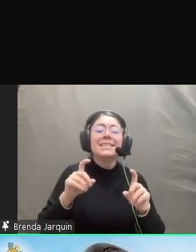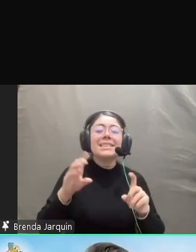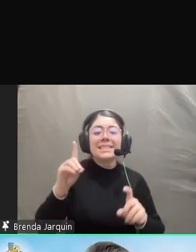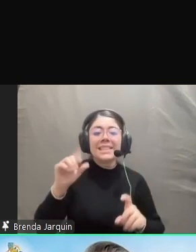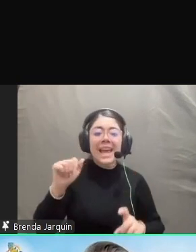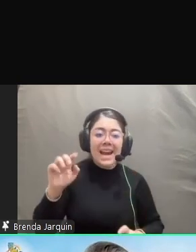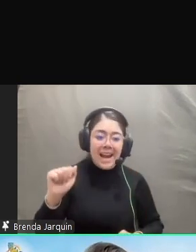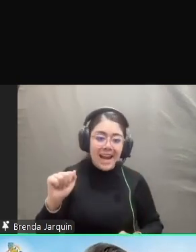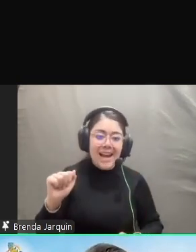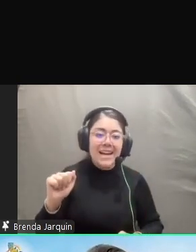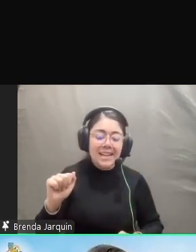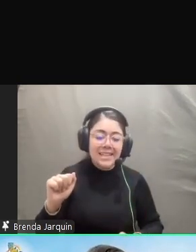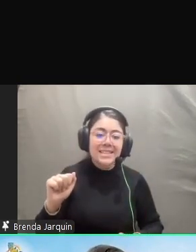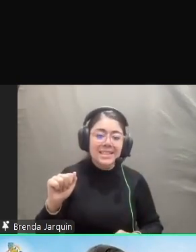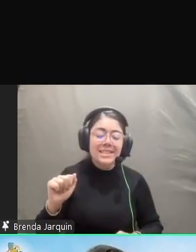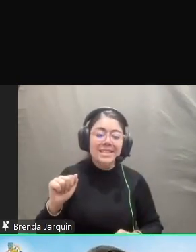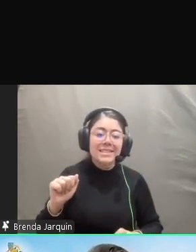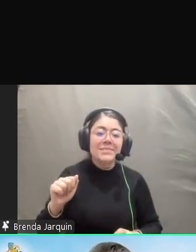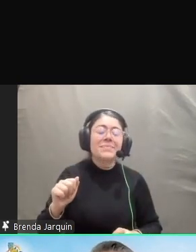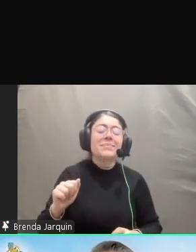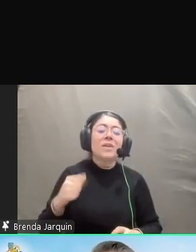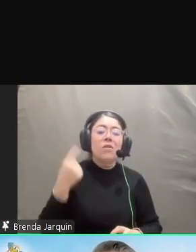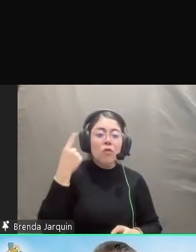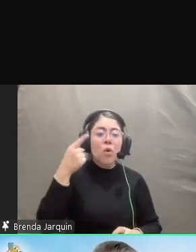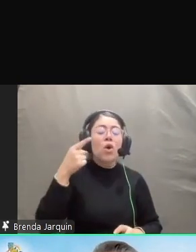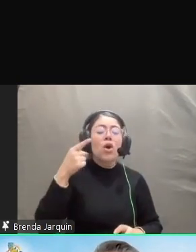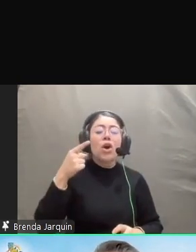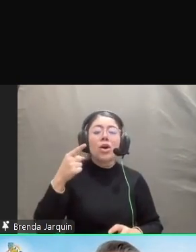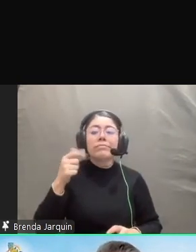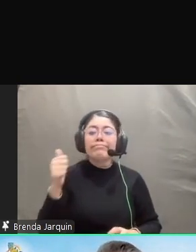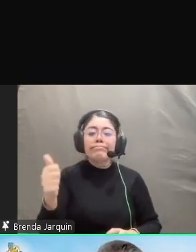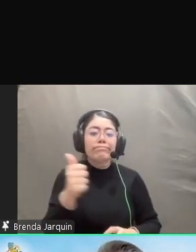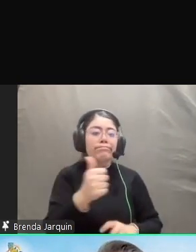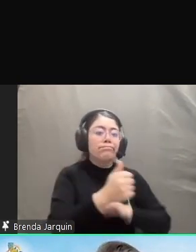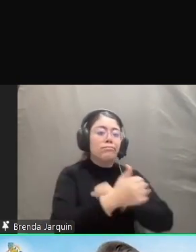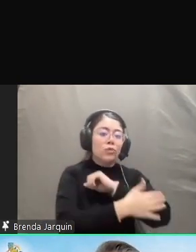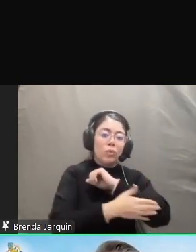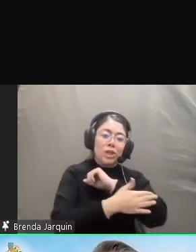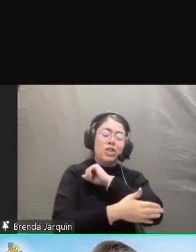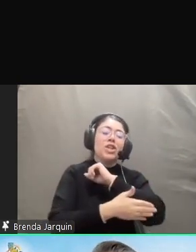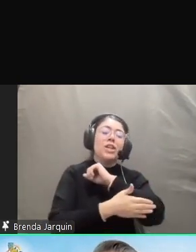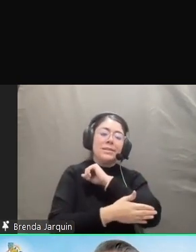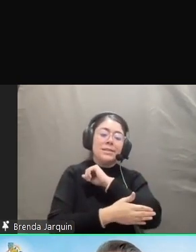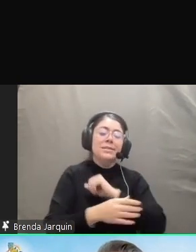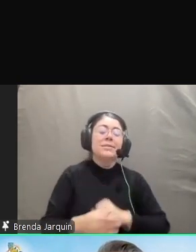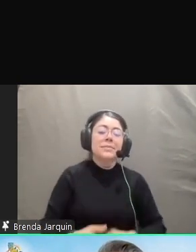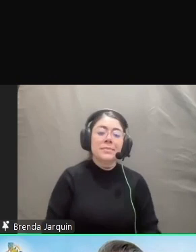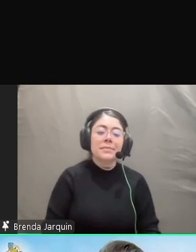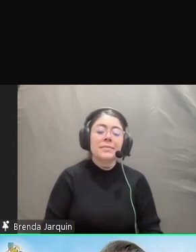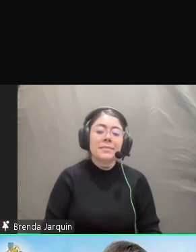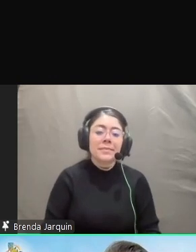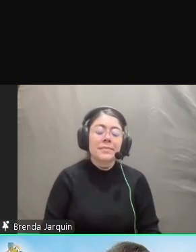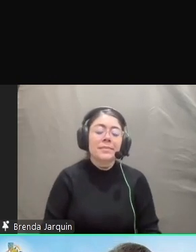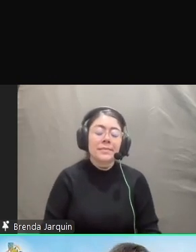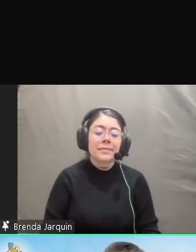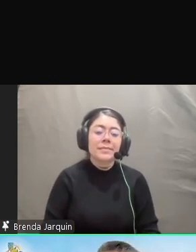region. Both of the links are here. So let me move on to the very next slide, which